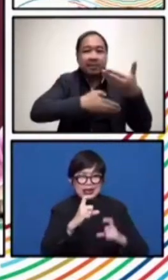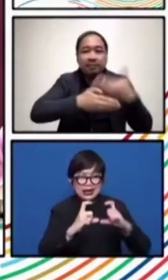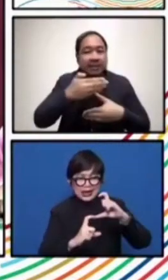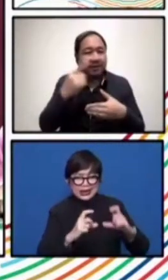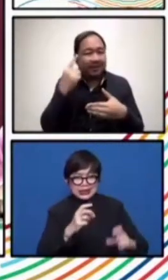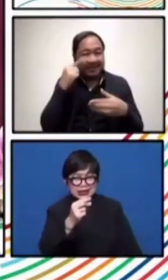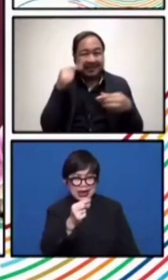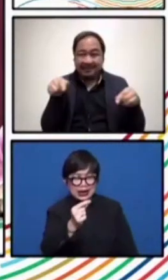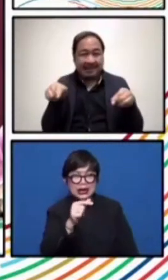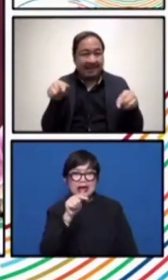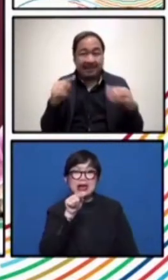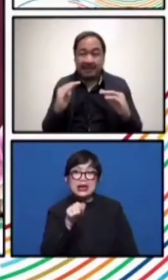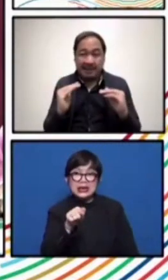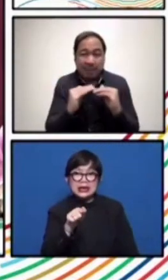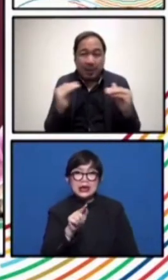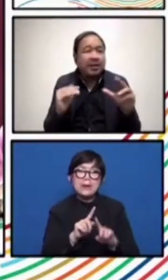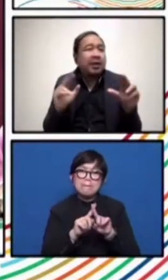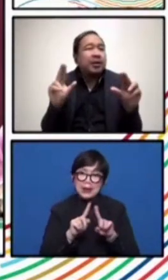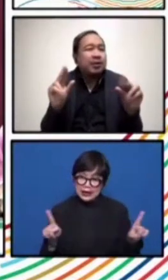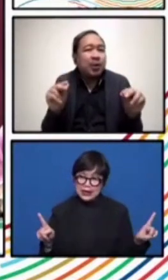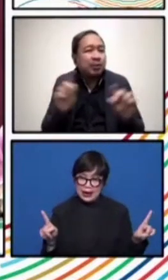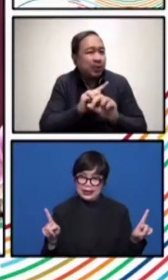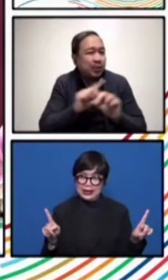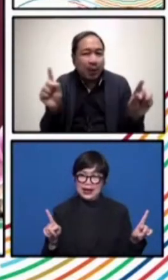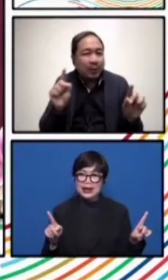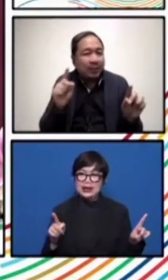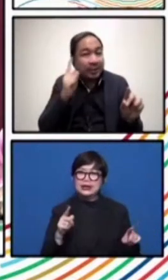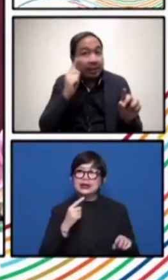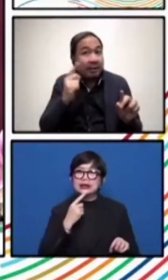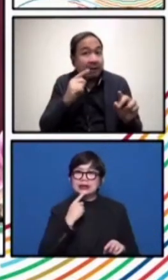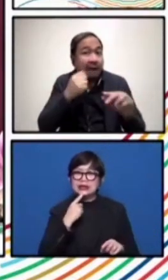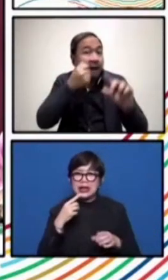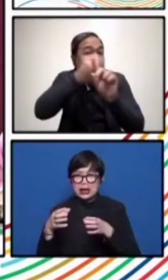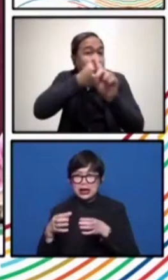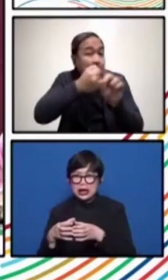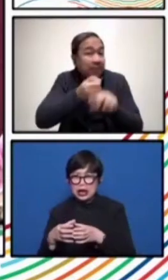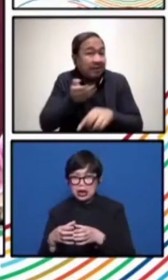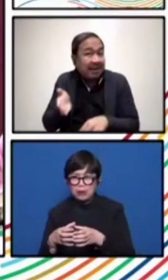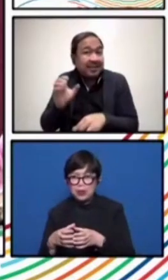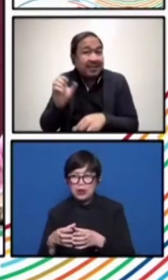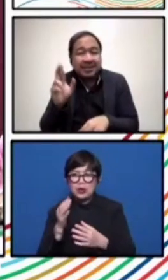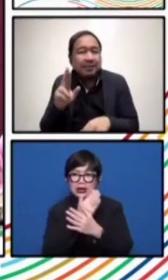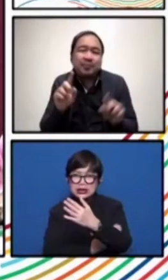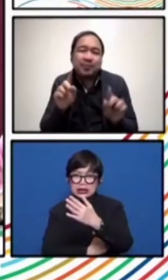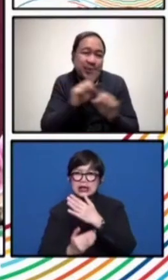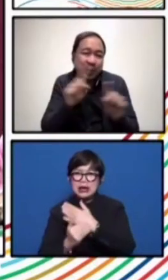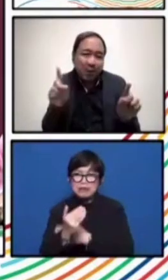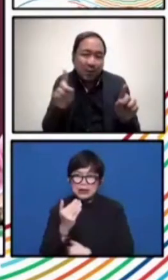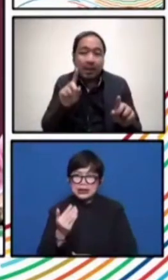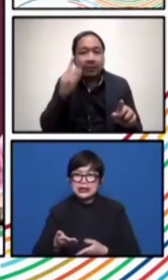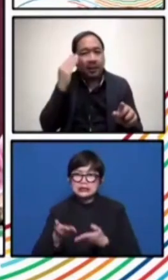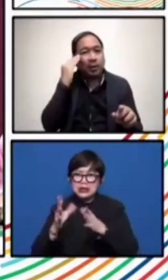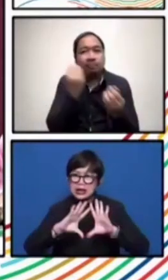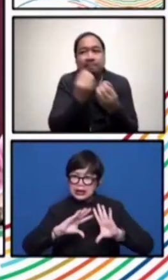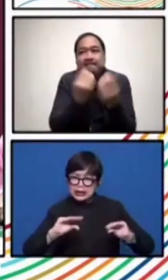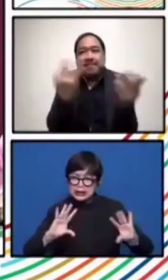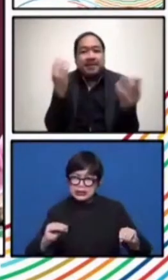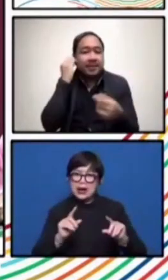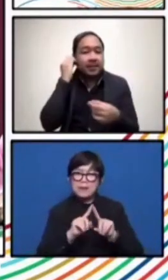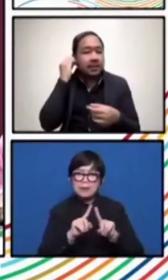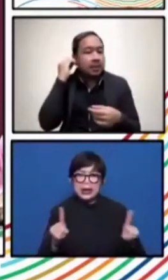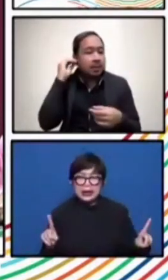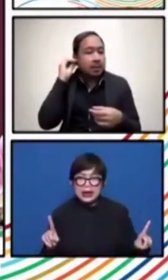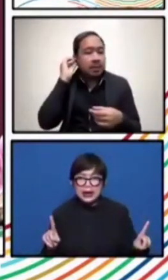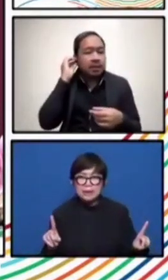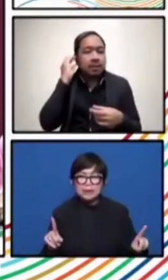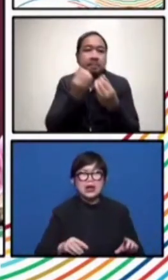enforce that we do not advocate for that but I do know that a lot of private companies today are taking the advantage of the